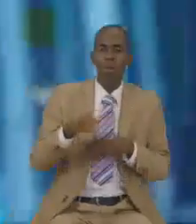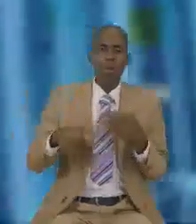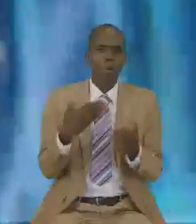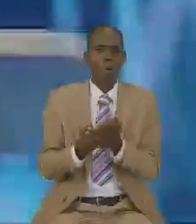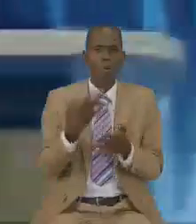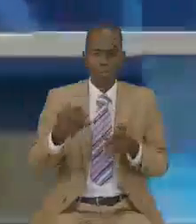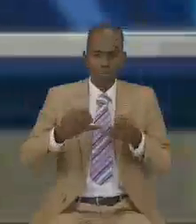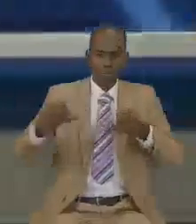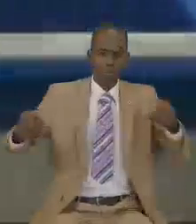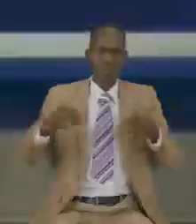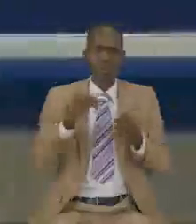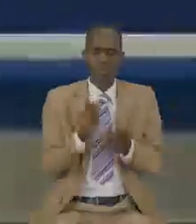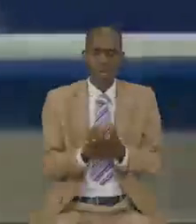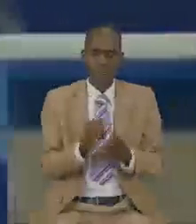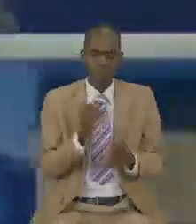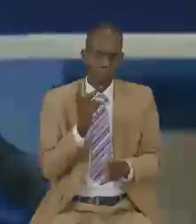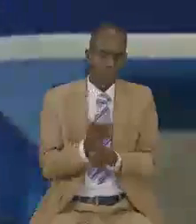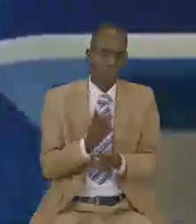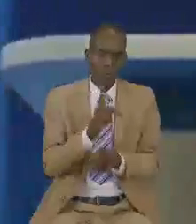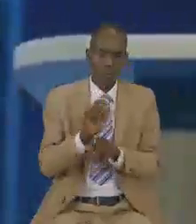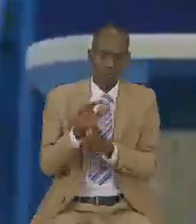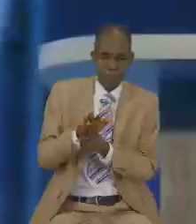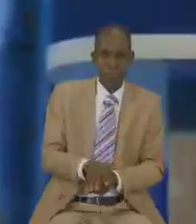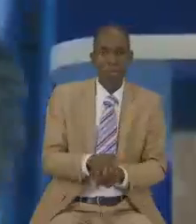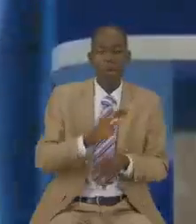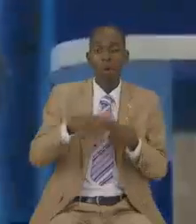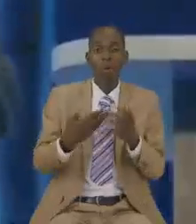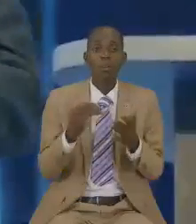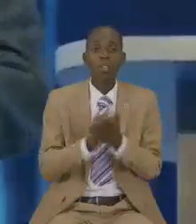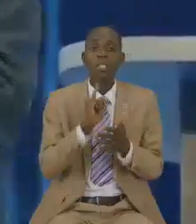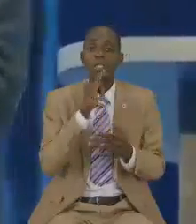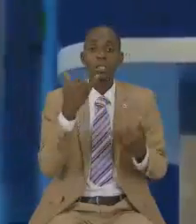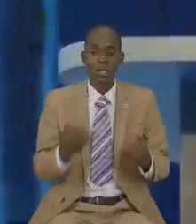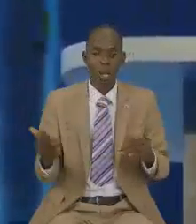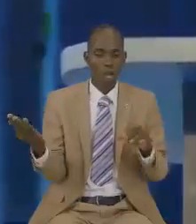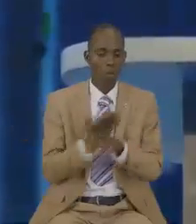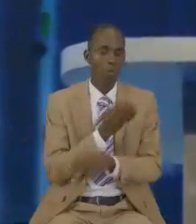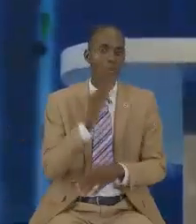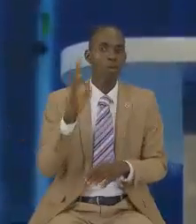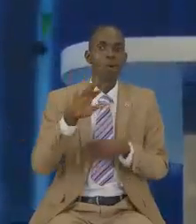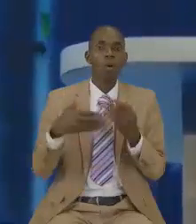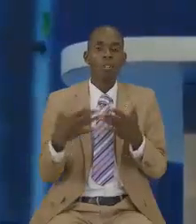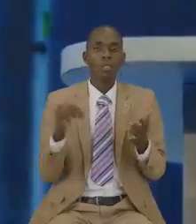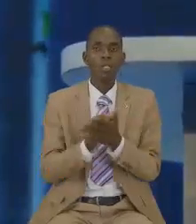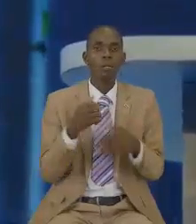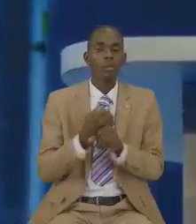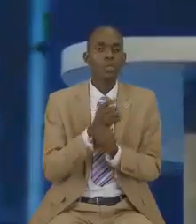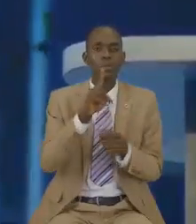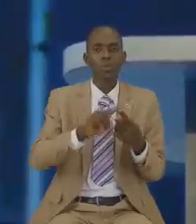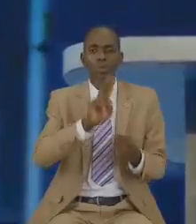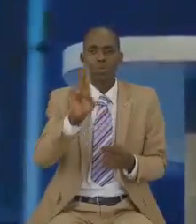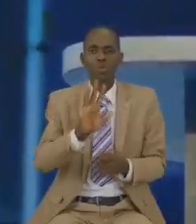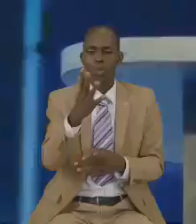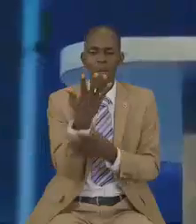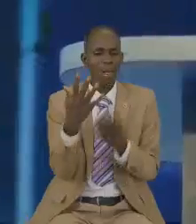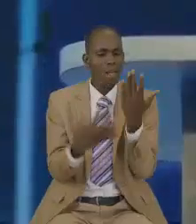wrong place, that thing is now cut off. All the things that makes you use your hand in the wrong way,